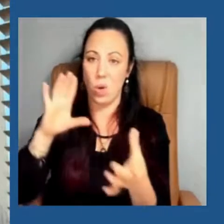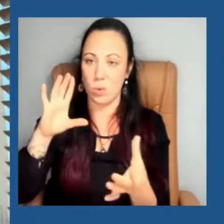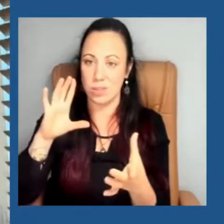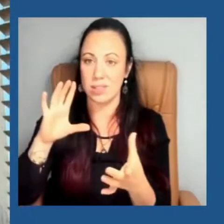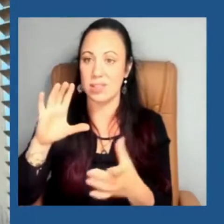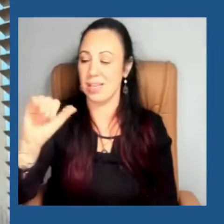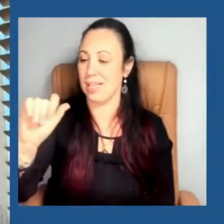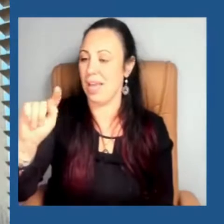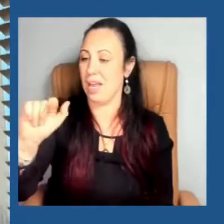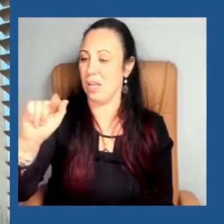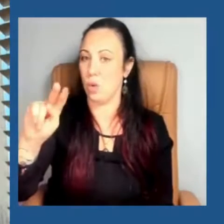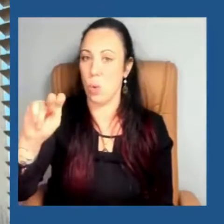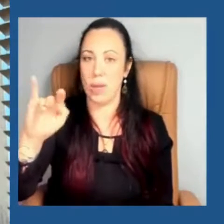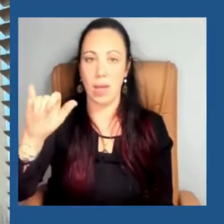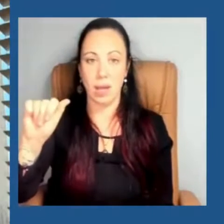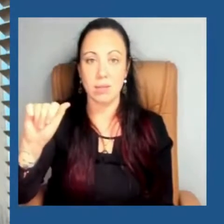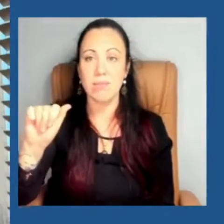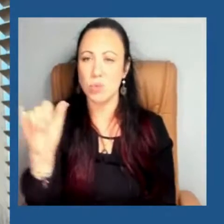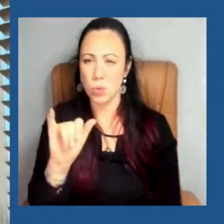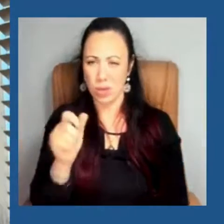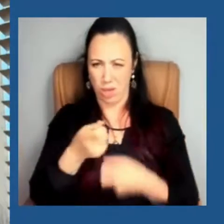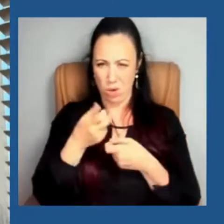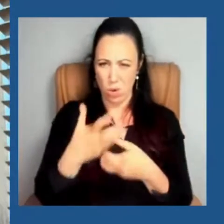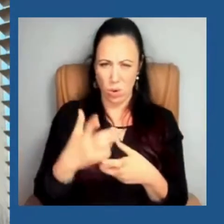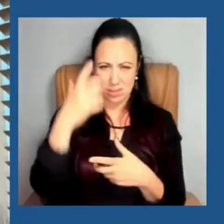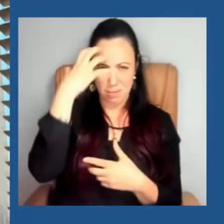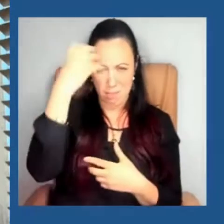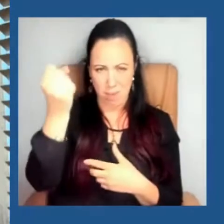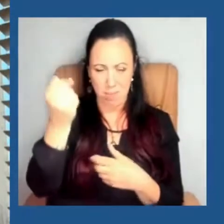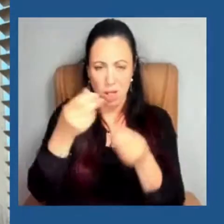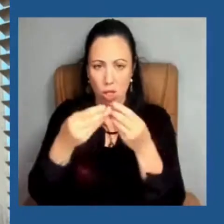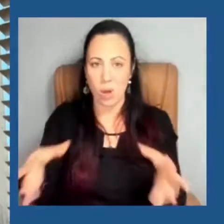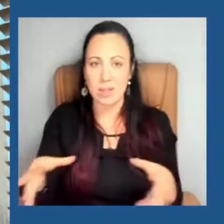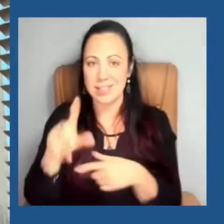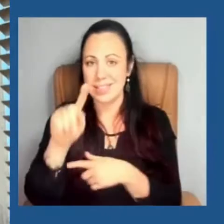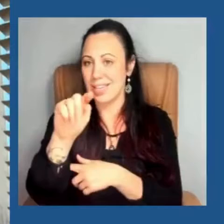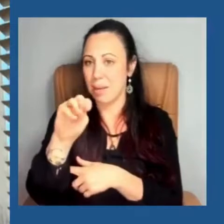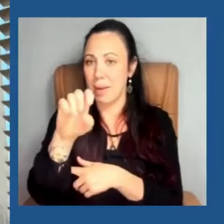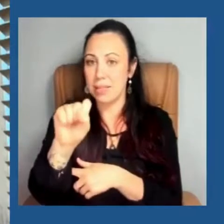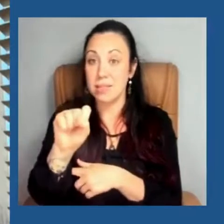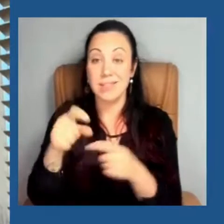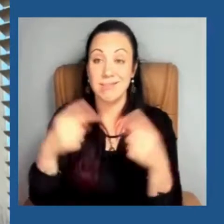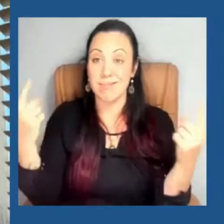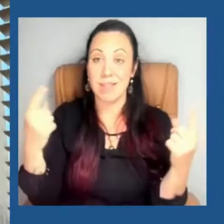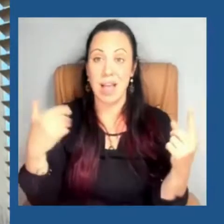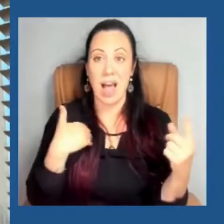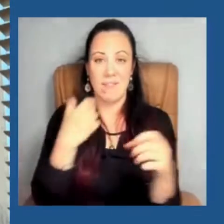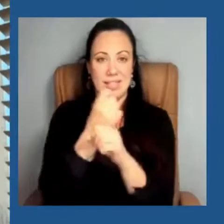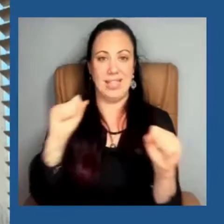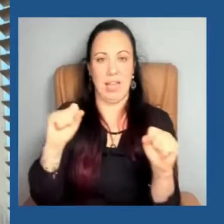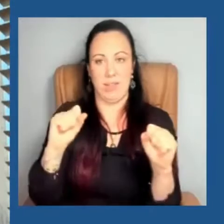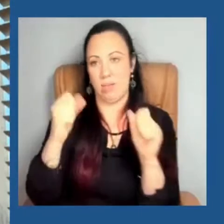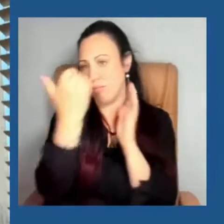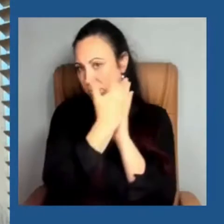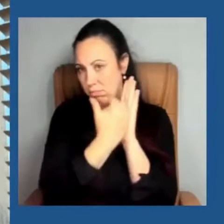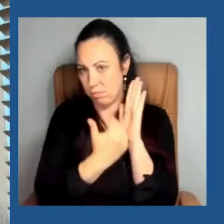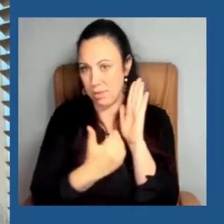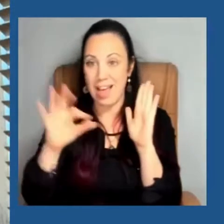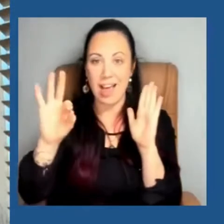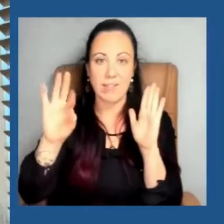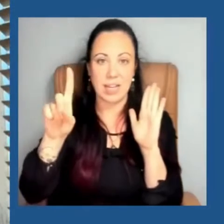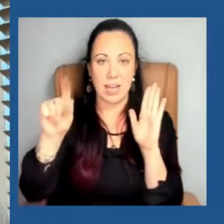also cause memory loss. In contrast, TMS has an excellent safety profile and is FDA cleared